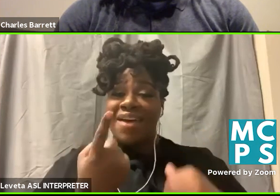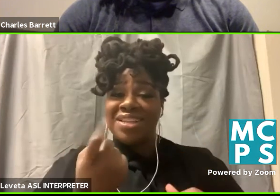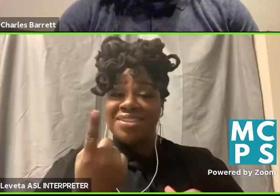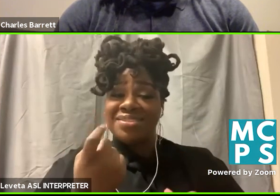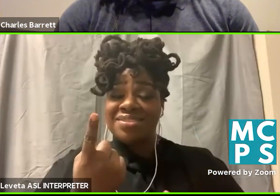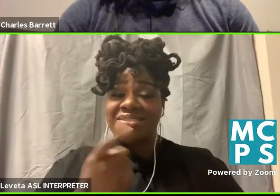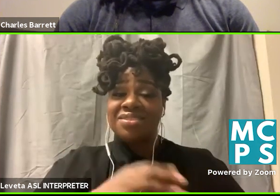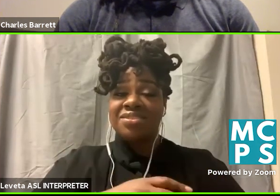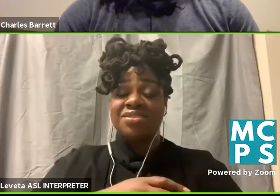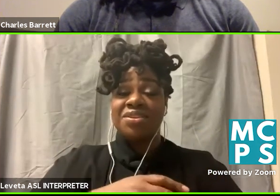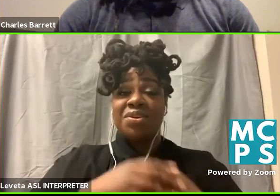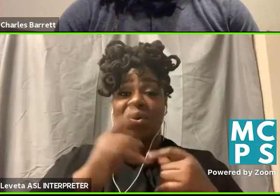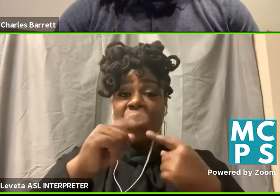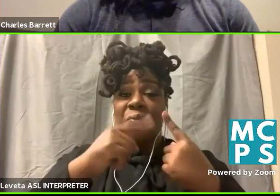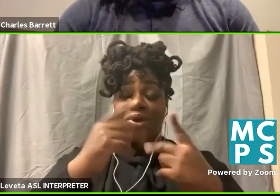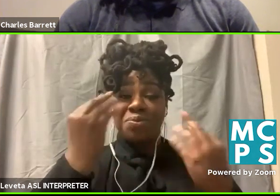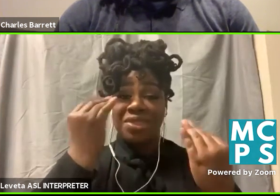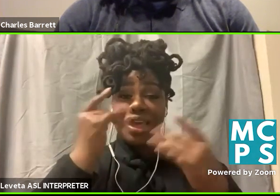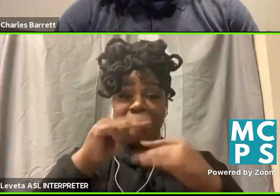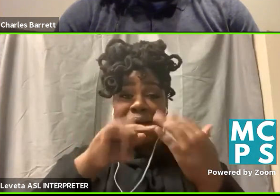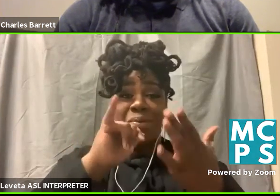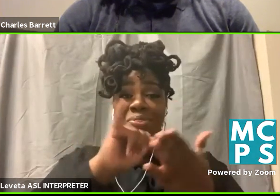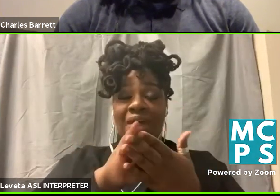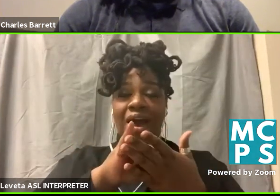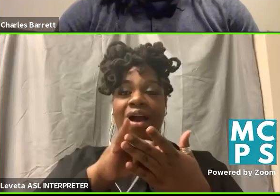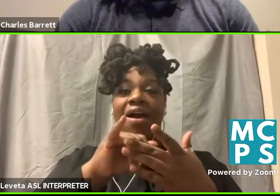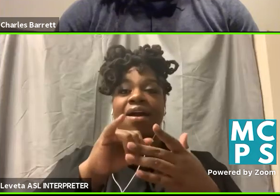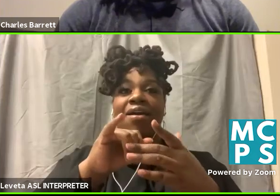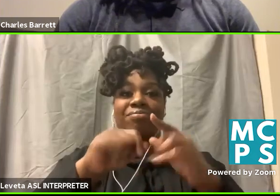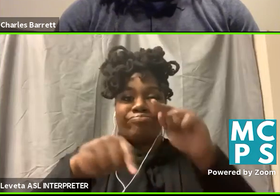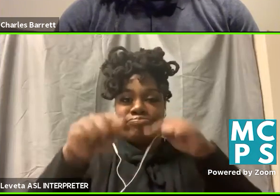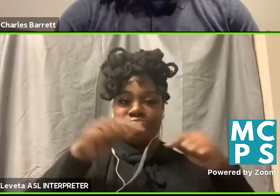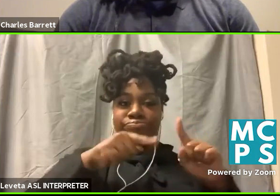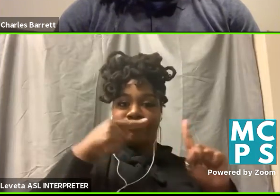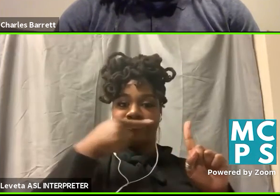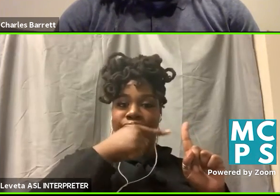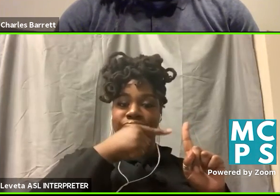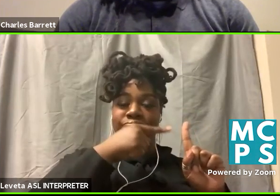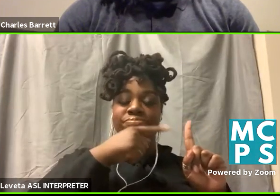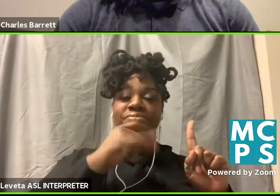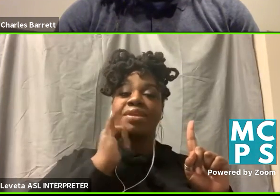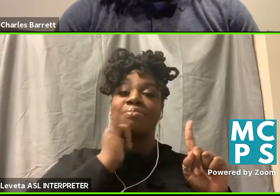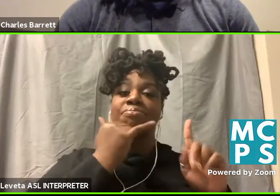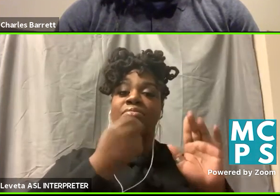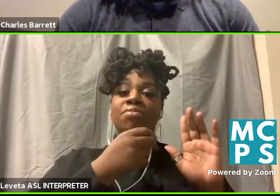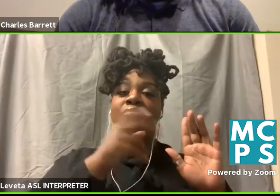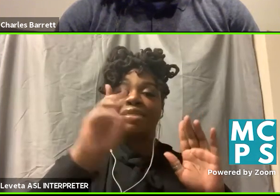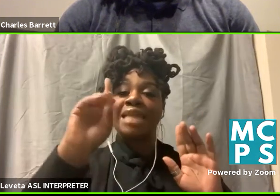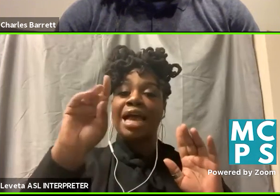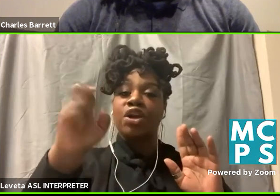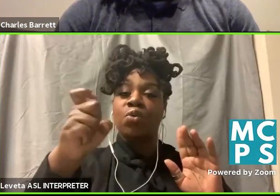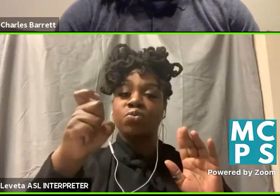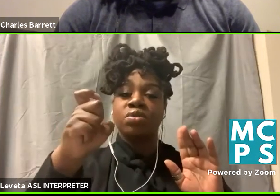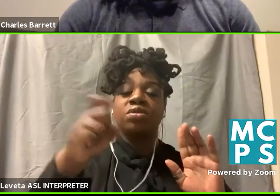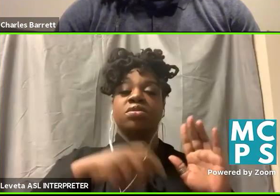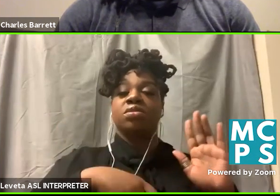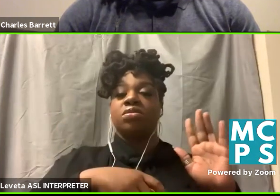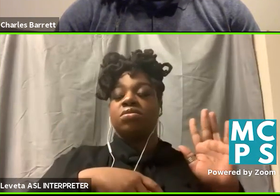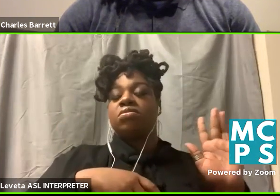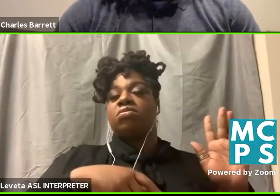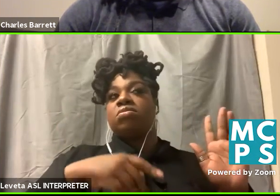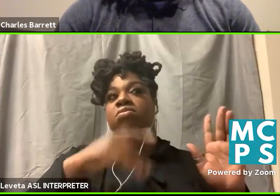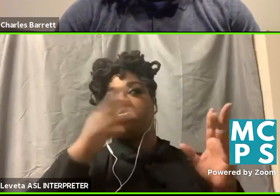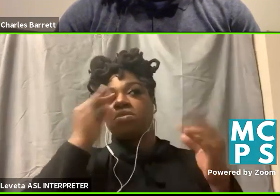goes back to the misdiagnosis, because what happens? So when we think of behavior, and behavior is on a continuum, right? You